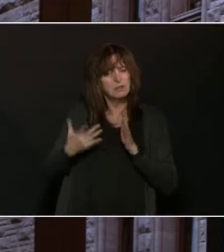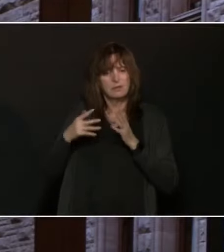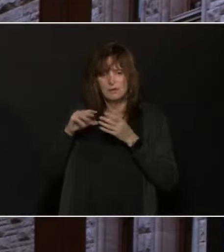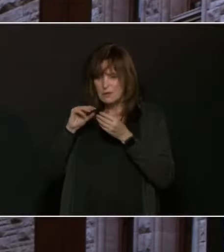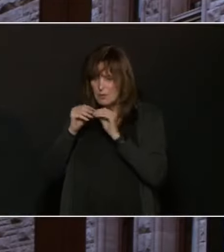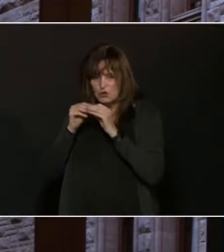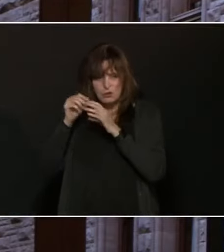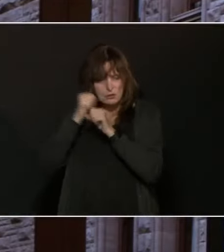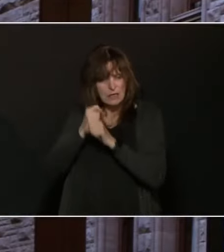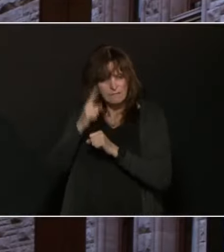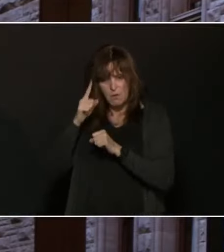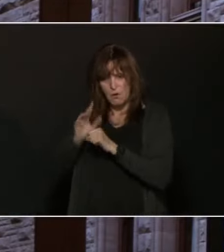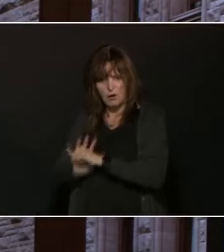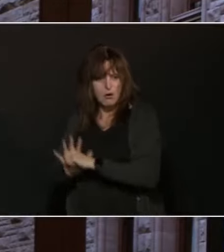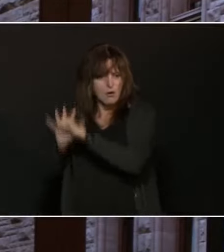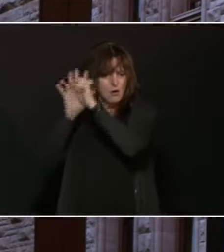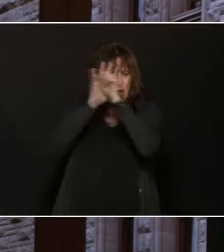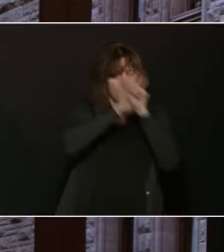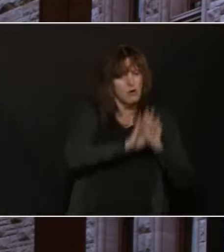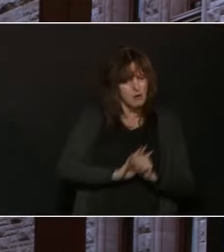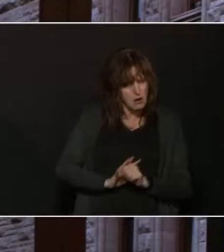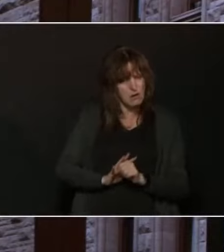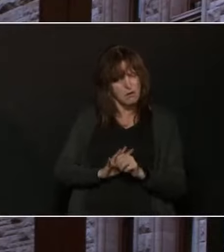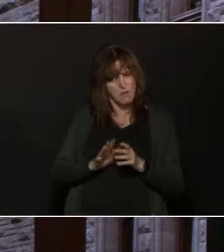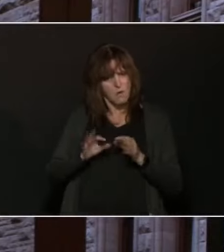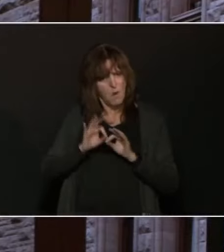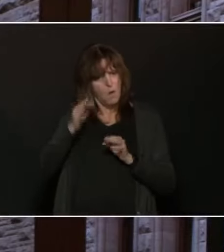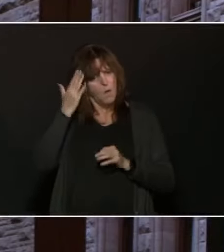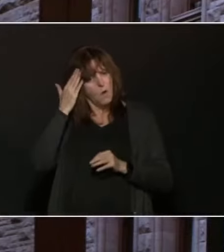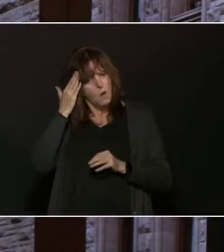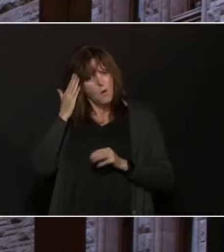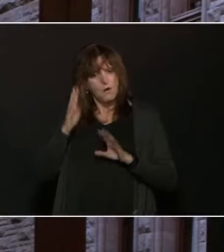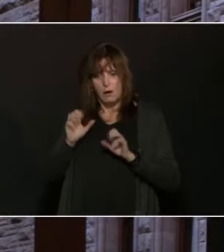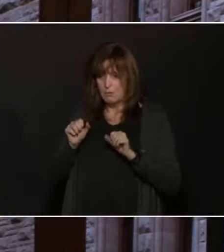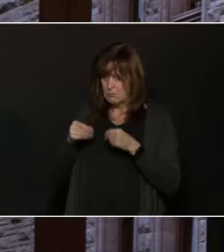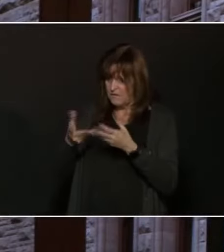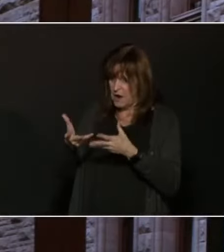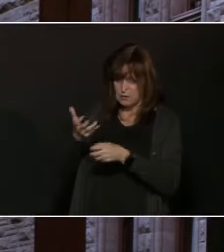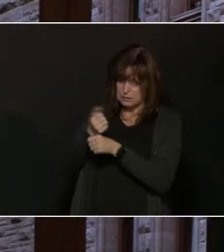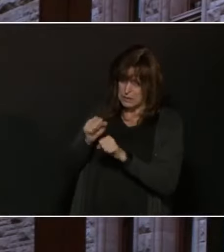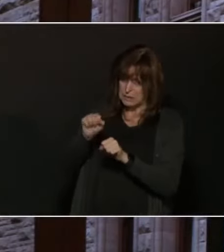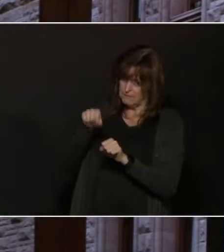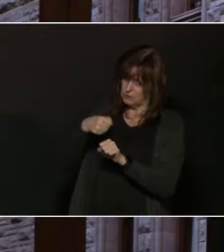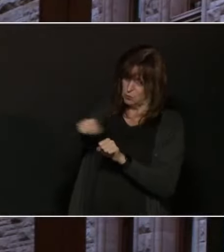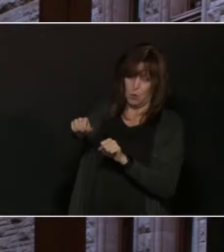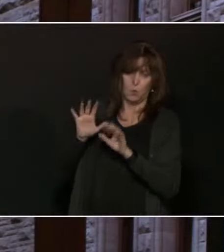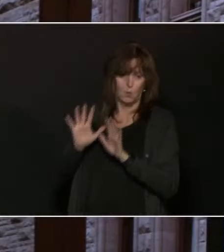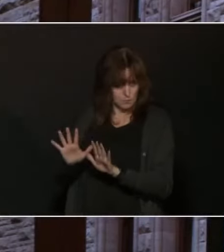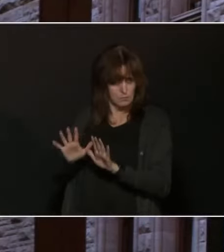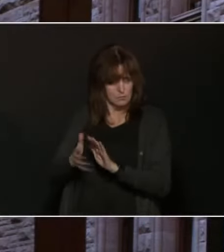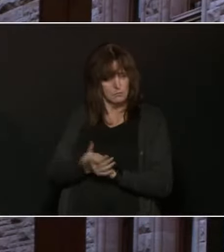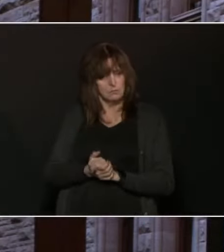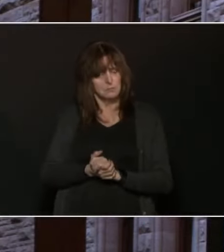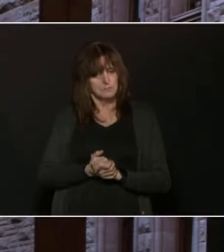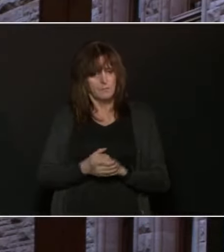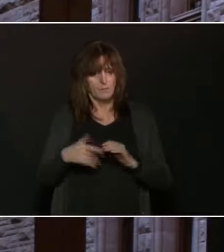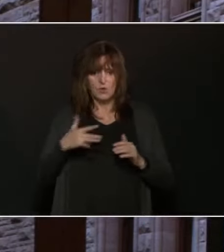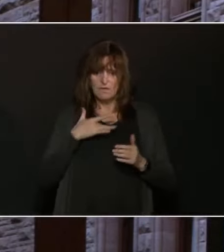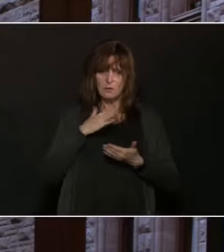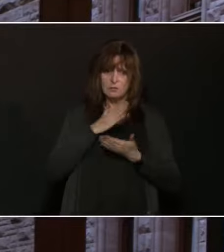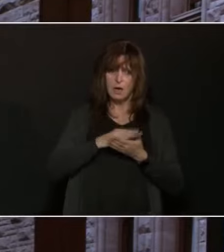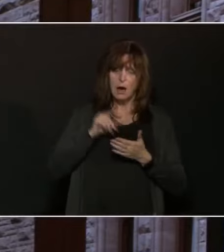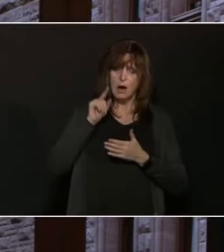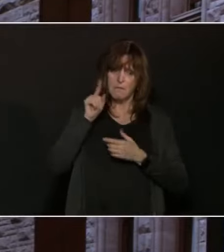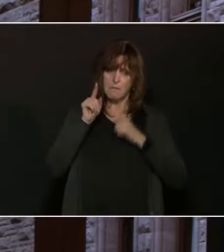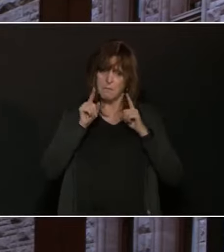of the numbers, is it safe? So we want to make sure we have that for you, because we think they're going to be safe. We think it's the best place for students to be.